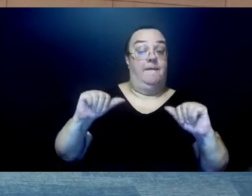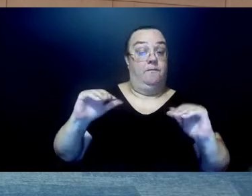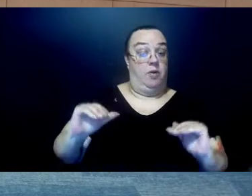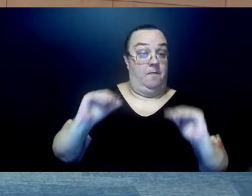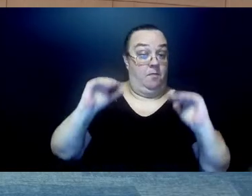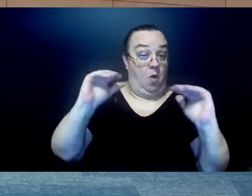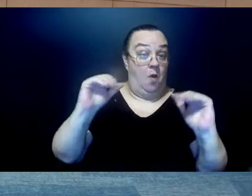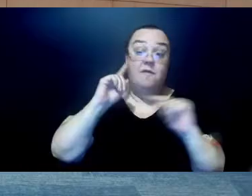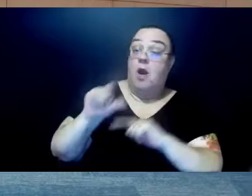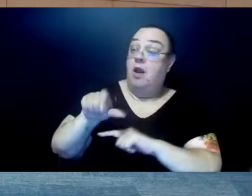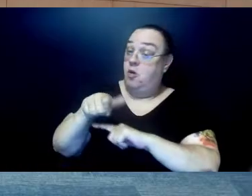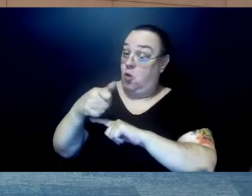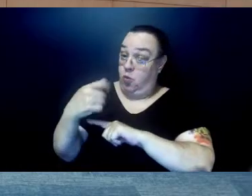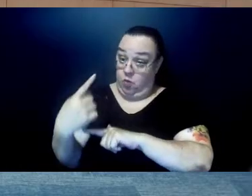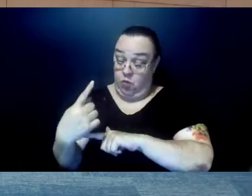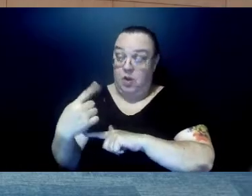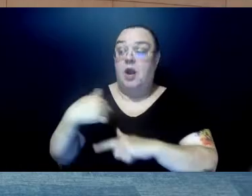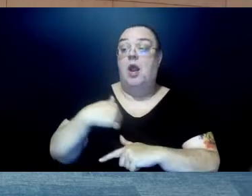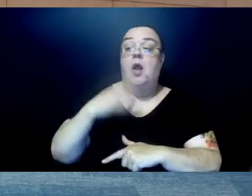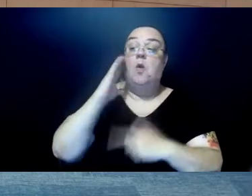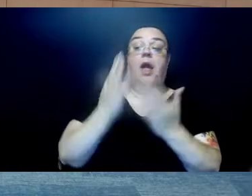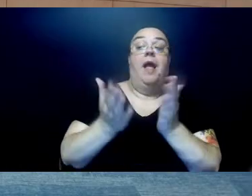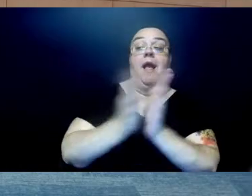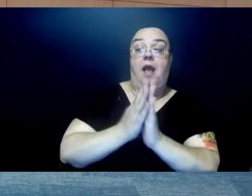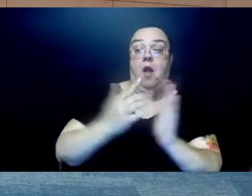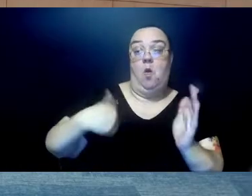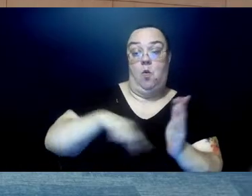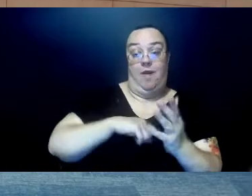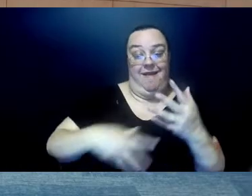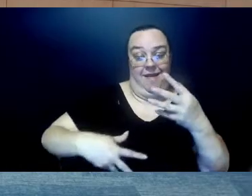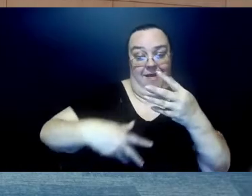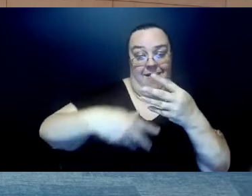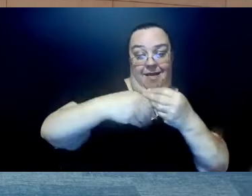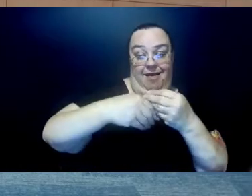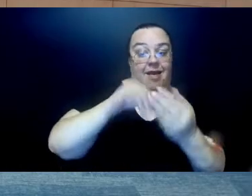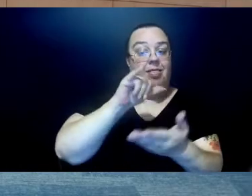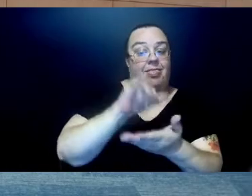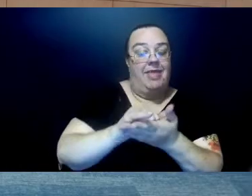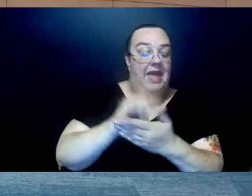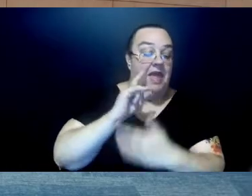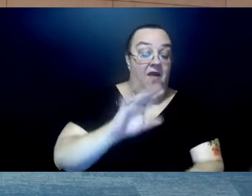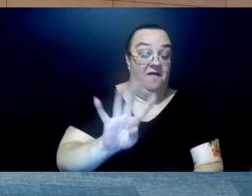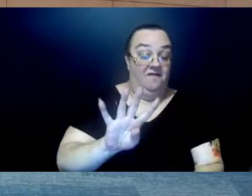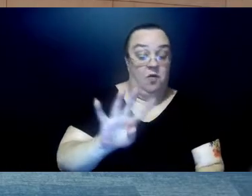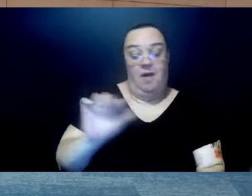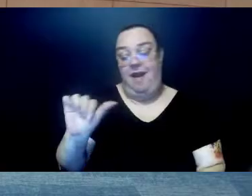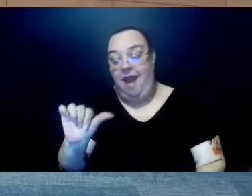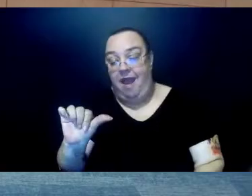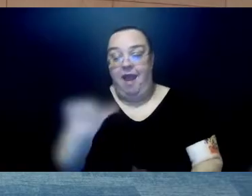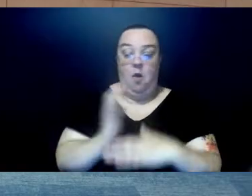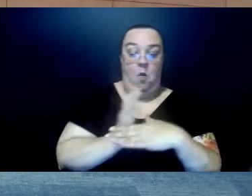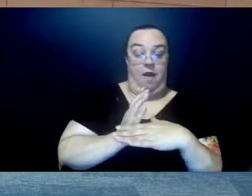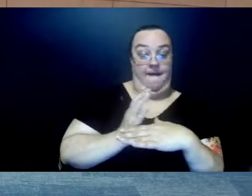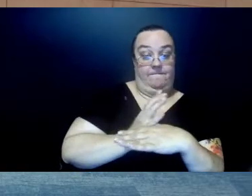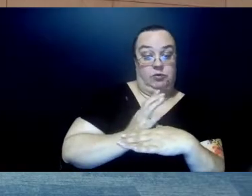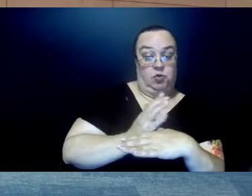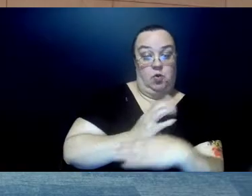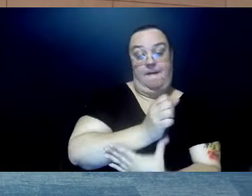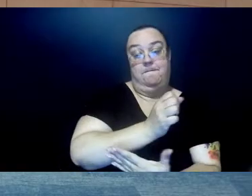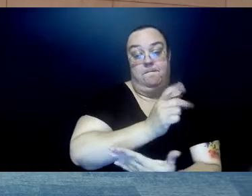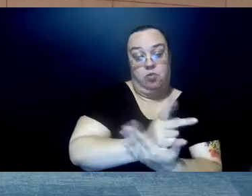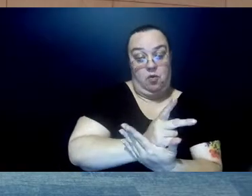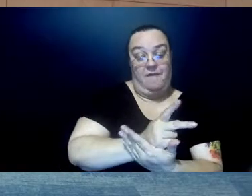another. I would request that we add that as 4A, so in between approval of the